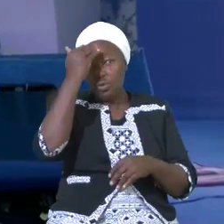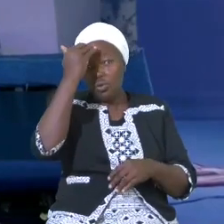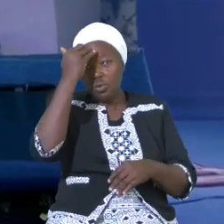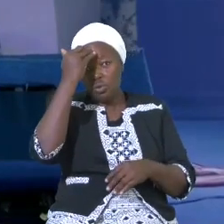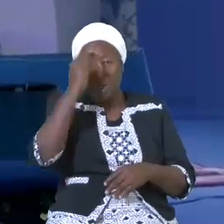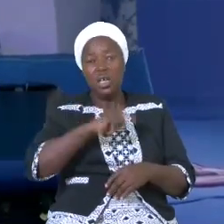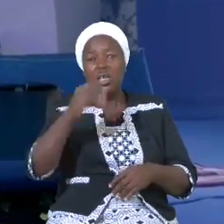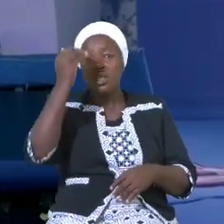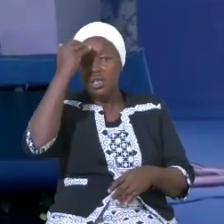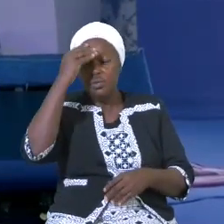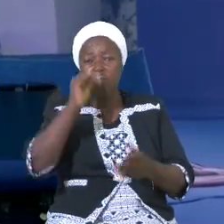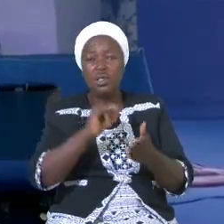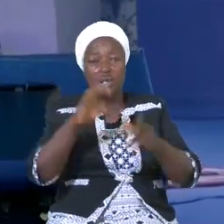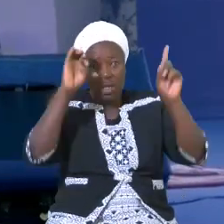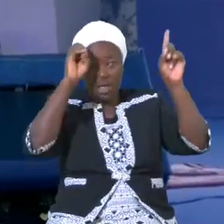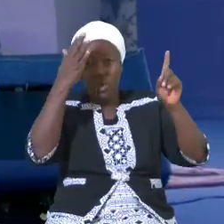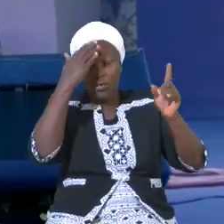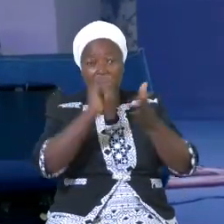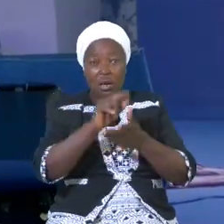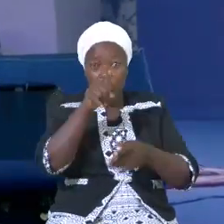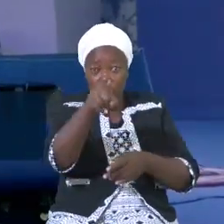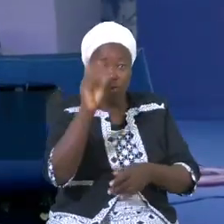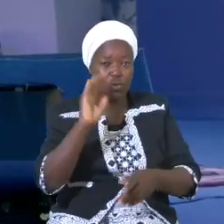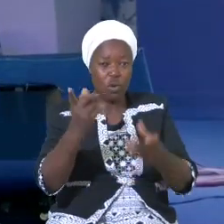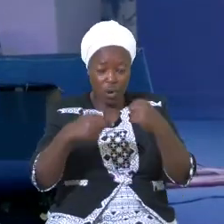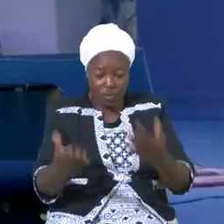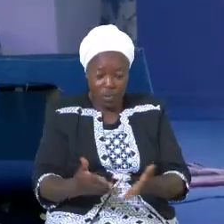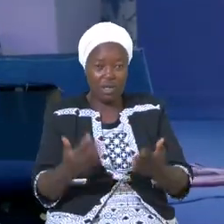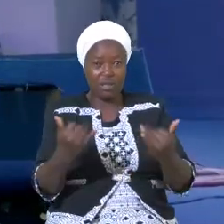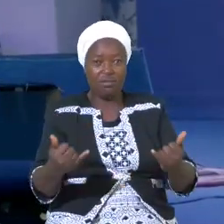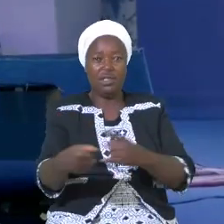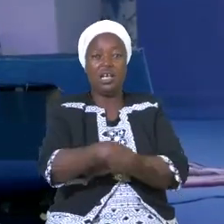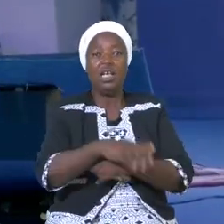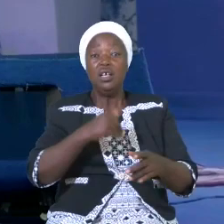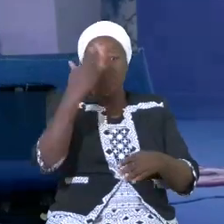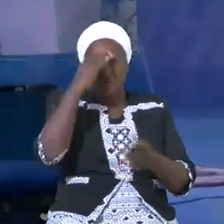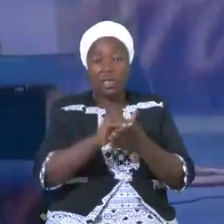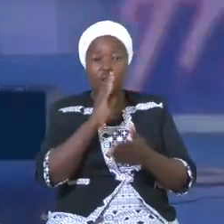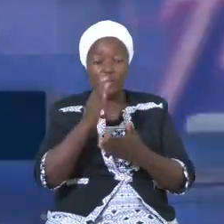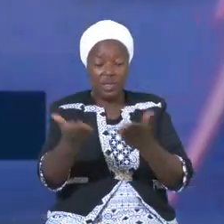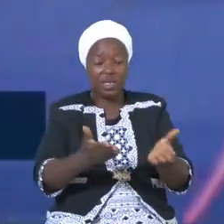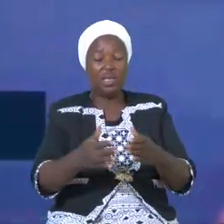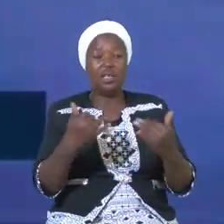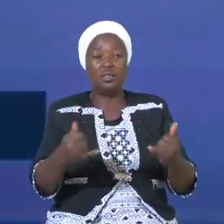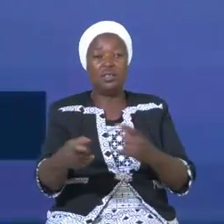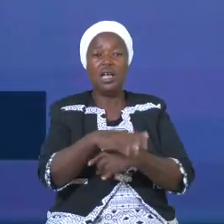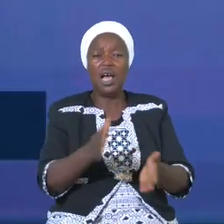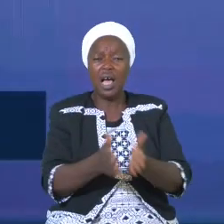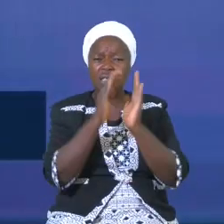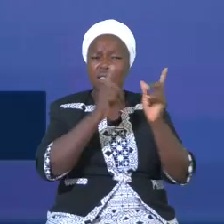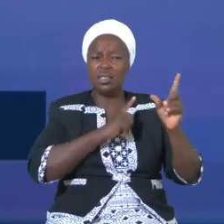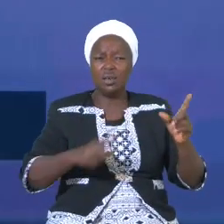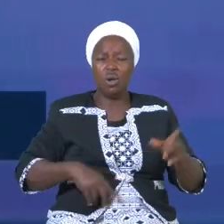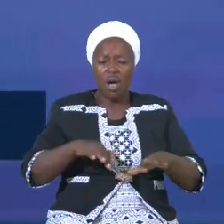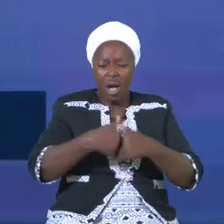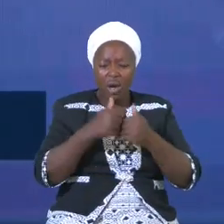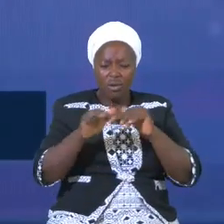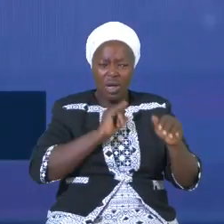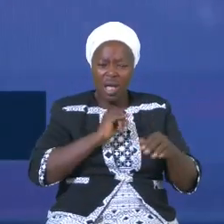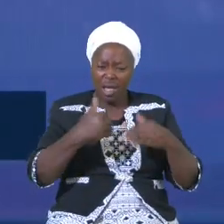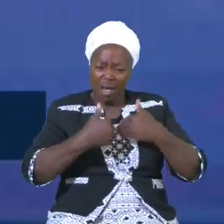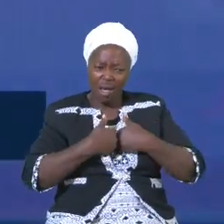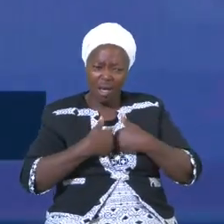you will come here today he knew you'll be there today asking the lord how do i have a